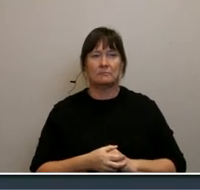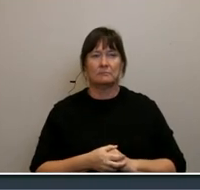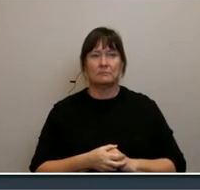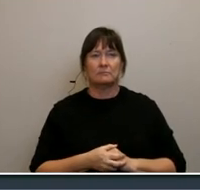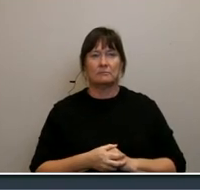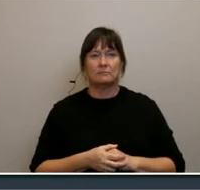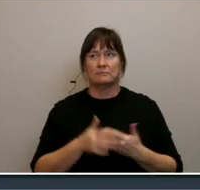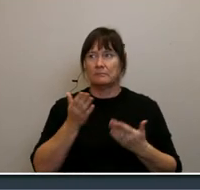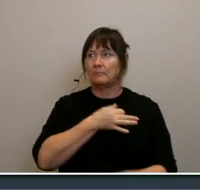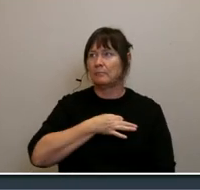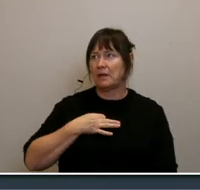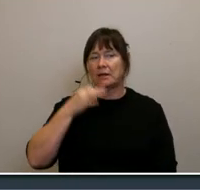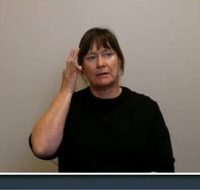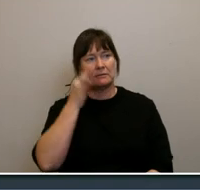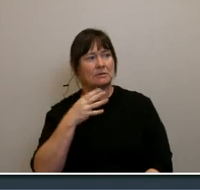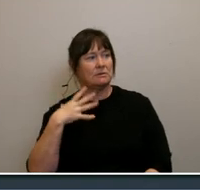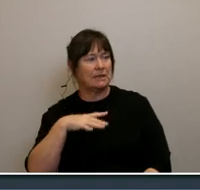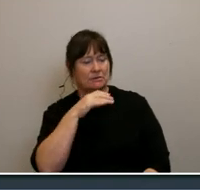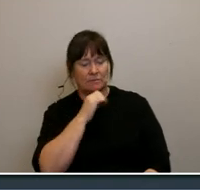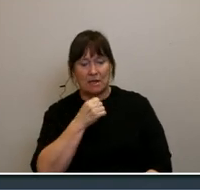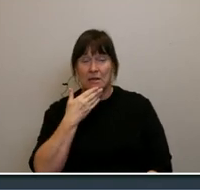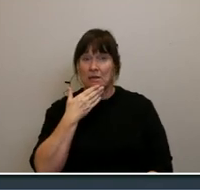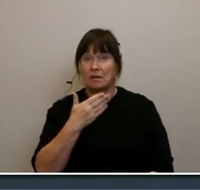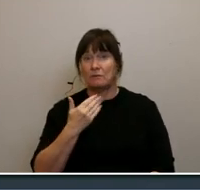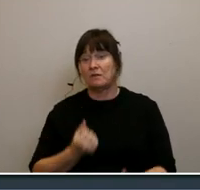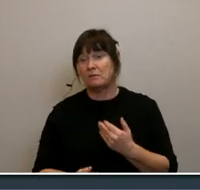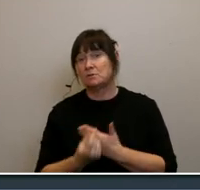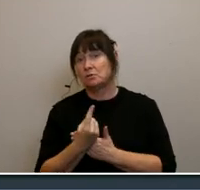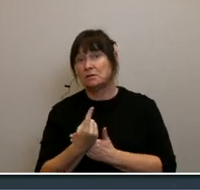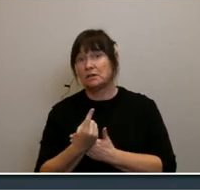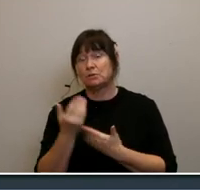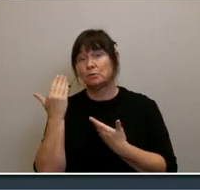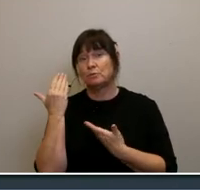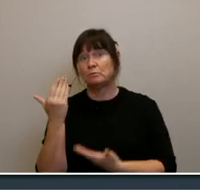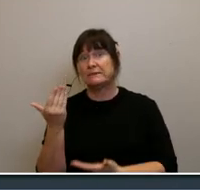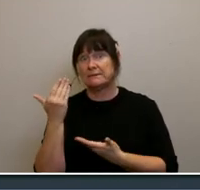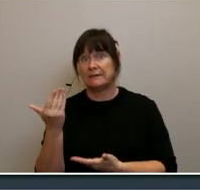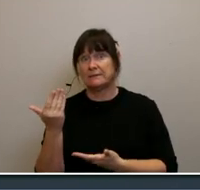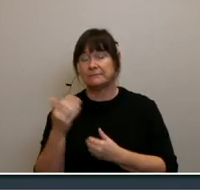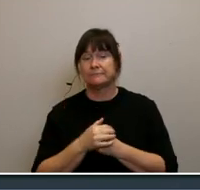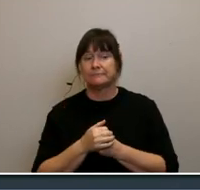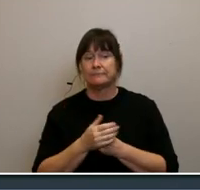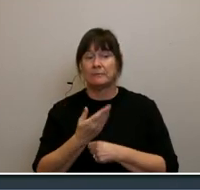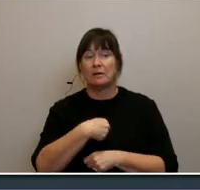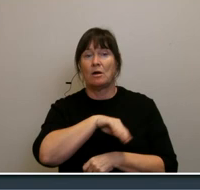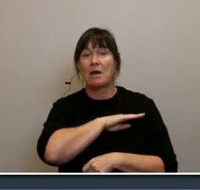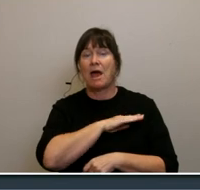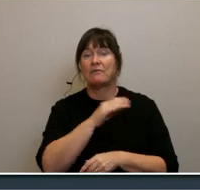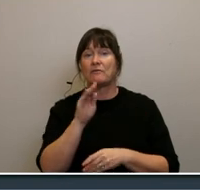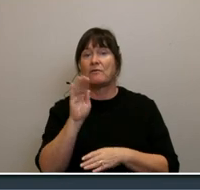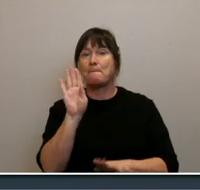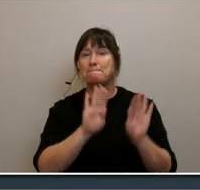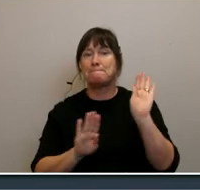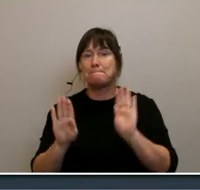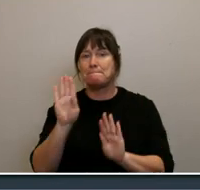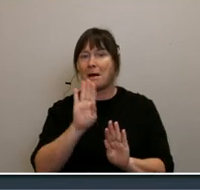Madam Mayor, councillors, ladies and gentlemen, thank you for the opportunity to present to you today on behalf of Biodiversity Hawke's